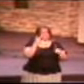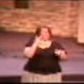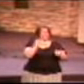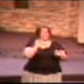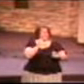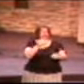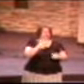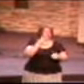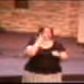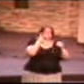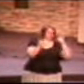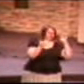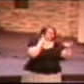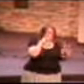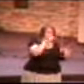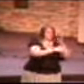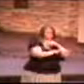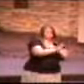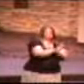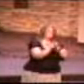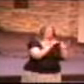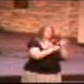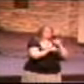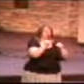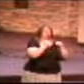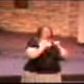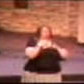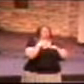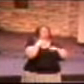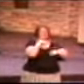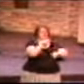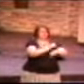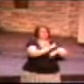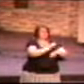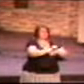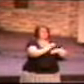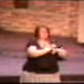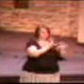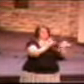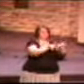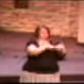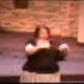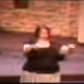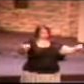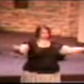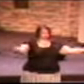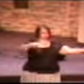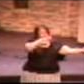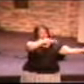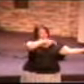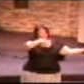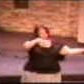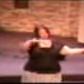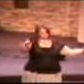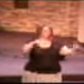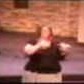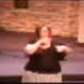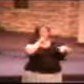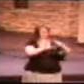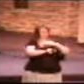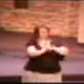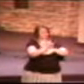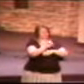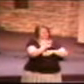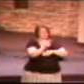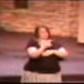In chapter 4, Jesus is in the synagogue. And he unrolls a scroll and reads from the prophet Isaiah.